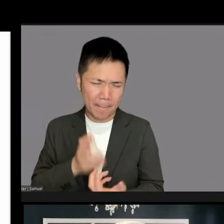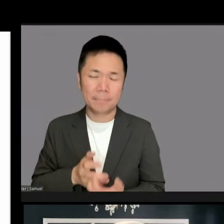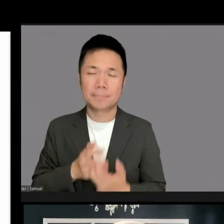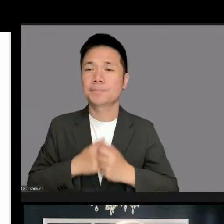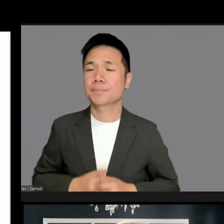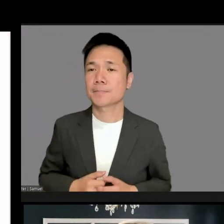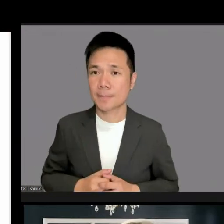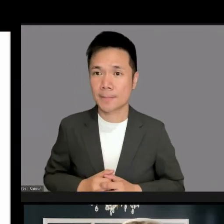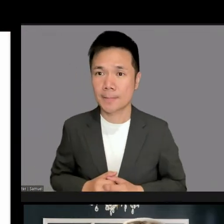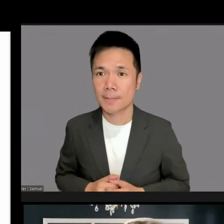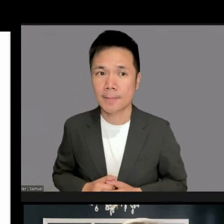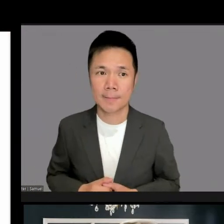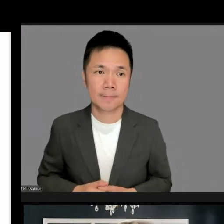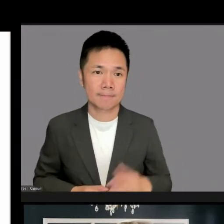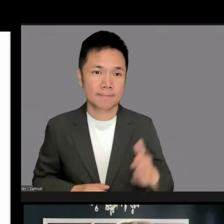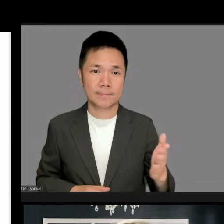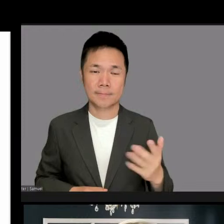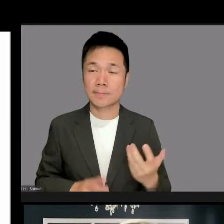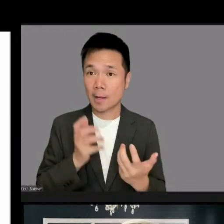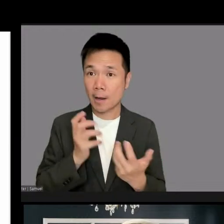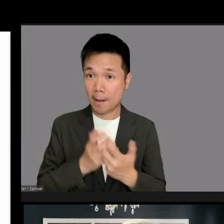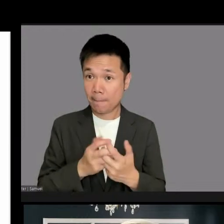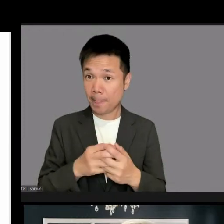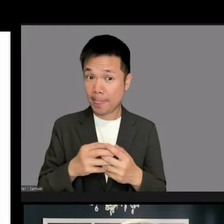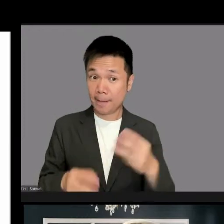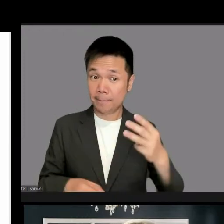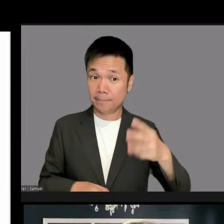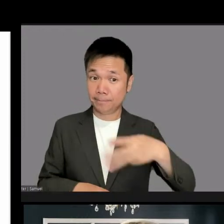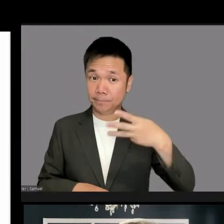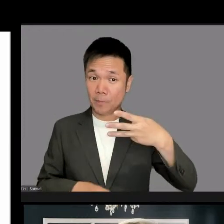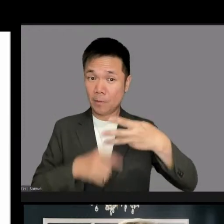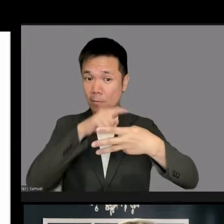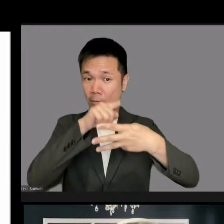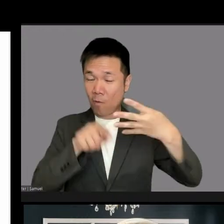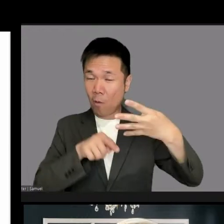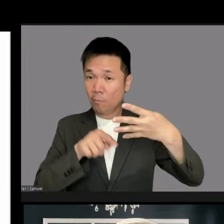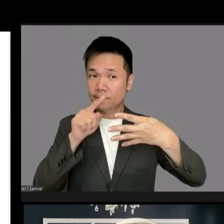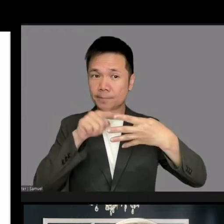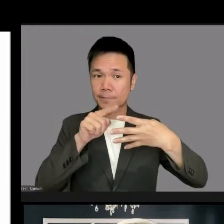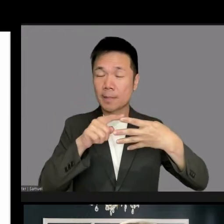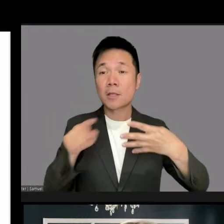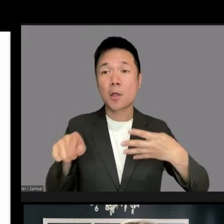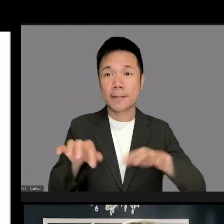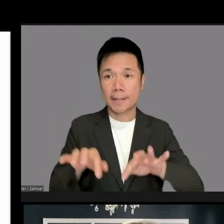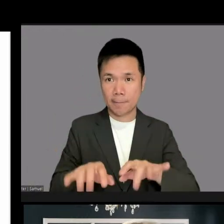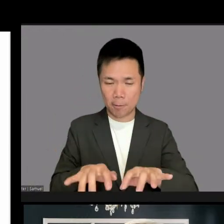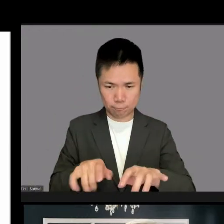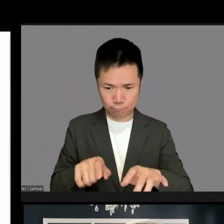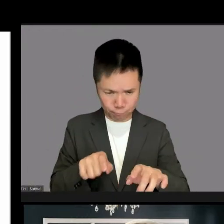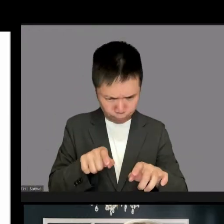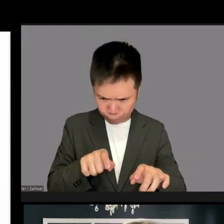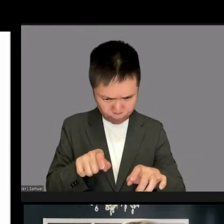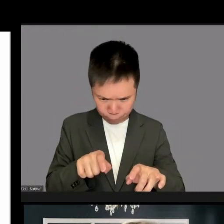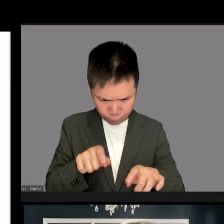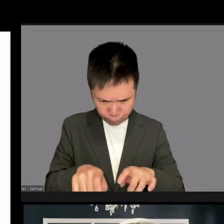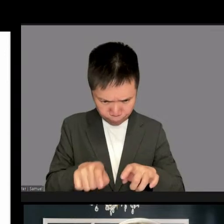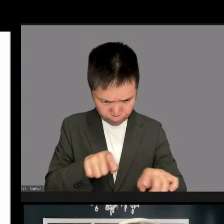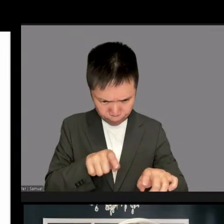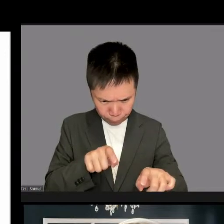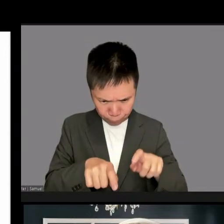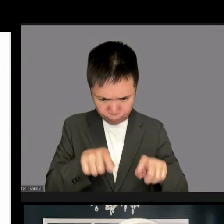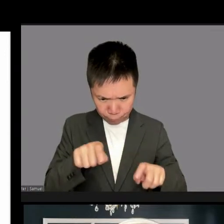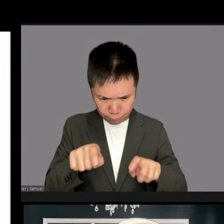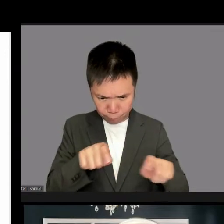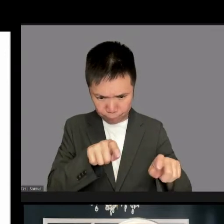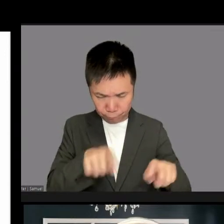So when you're testing manually, you want to think about three main areas. Number one is keyboard navigation. Can a user